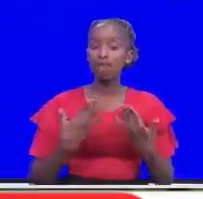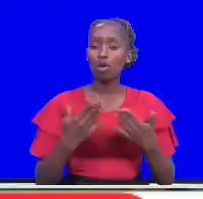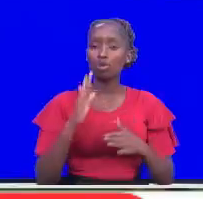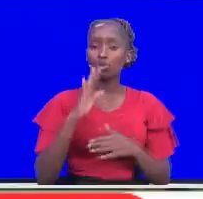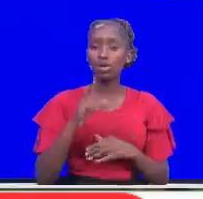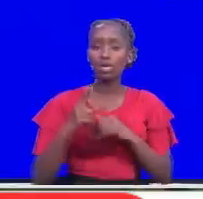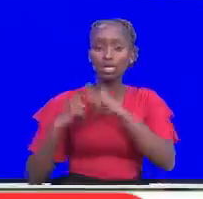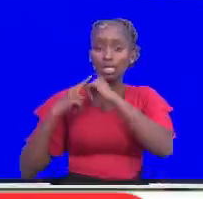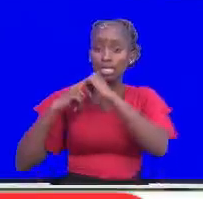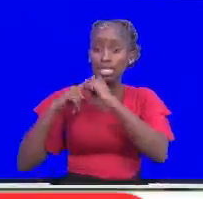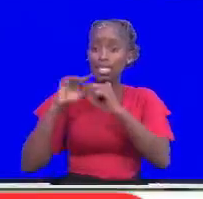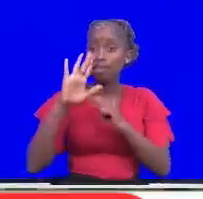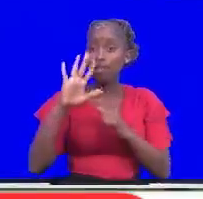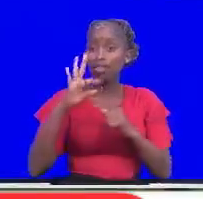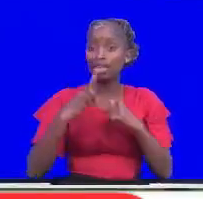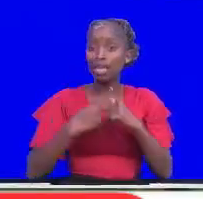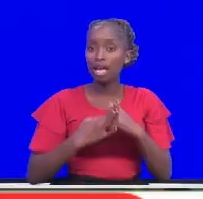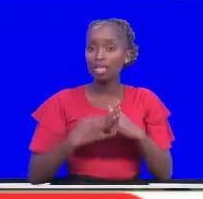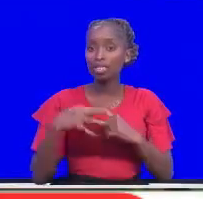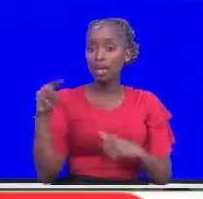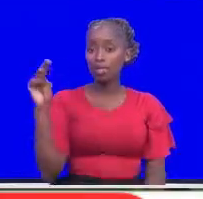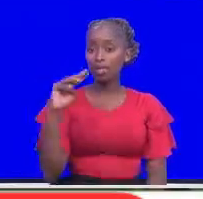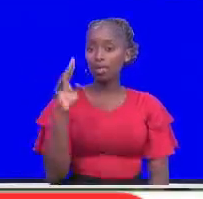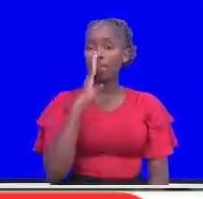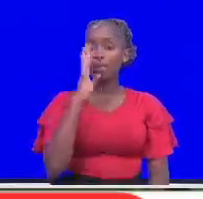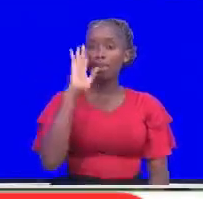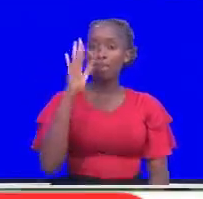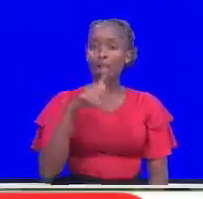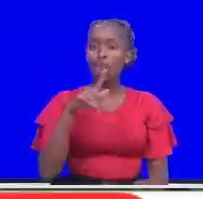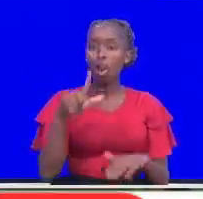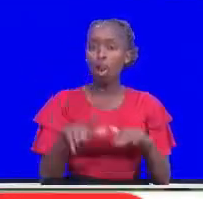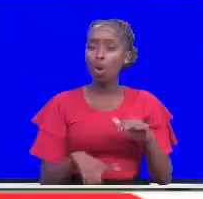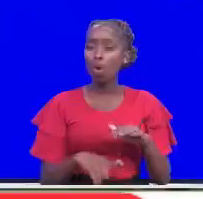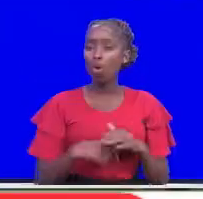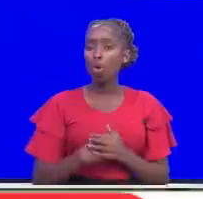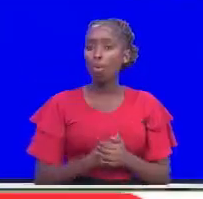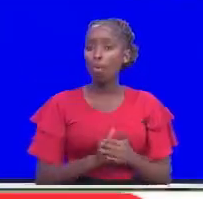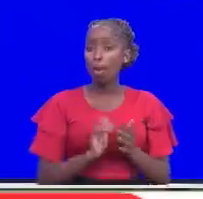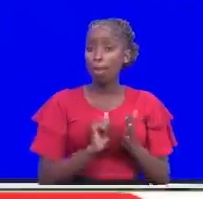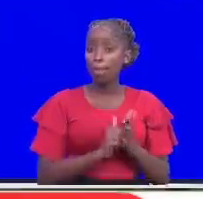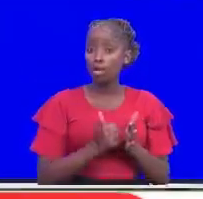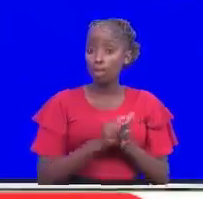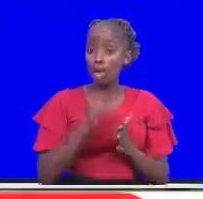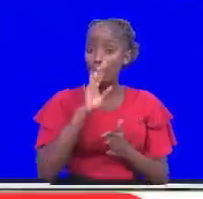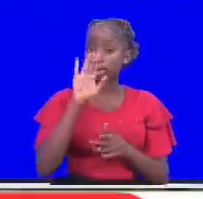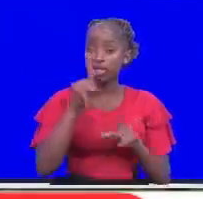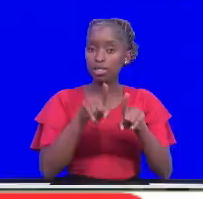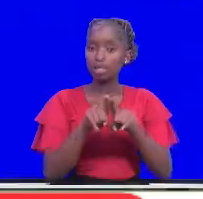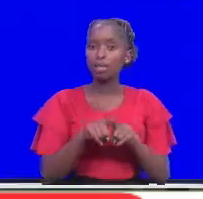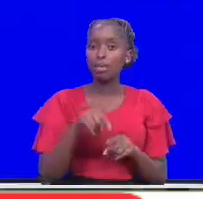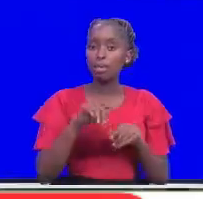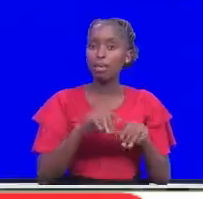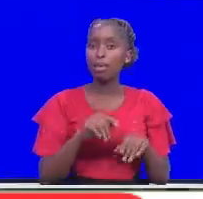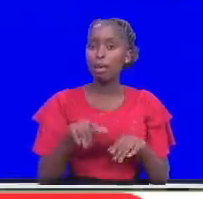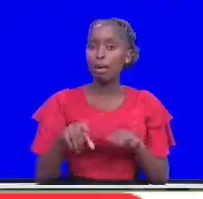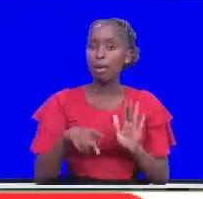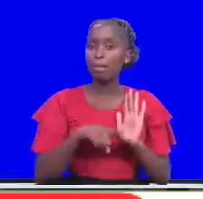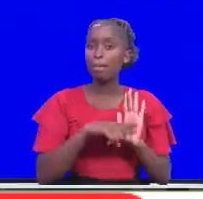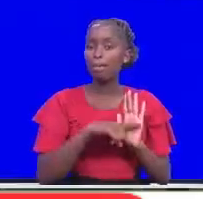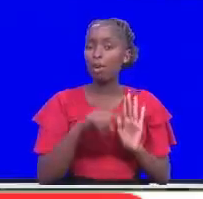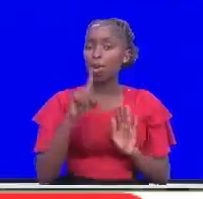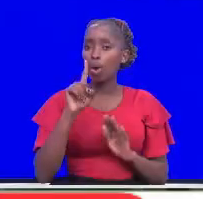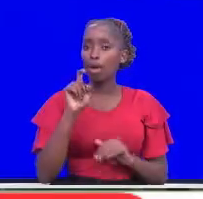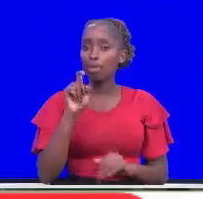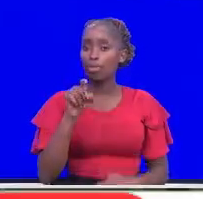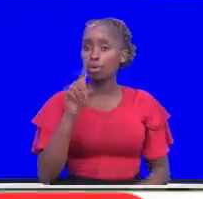million. Itakuwa ni minus. County ya Machakos itakuwa ni minus 1.2 billion. County ya Kitui